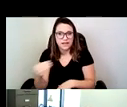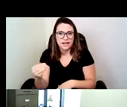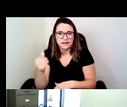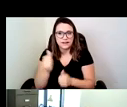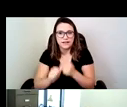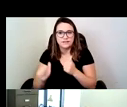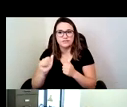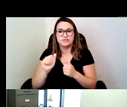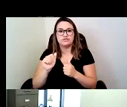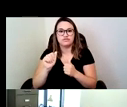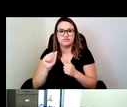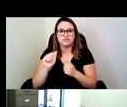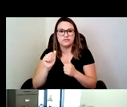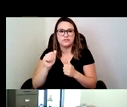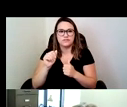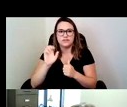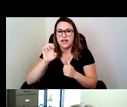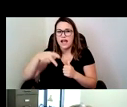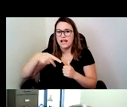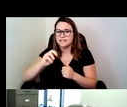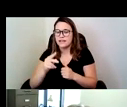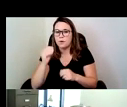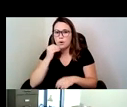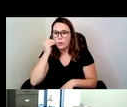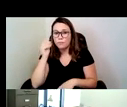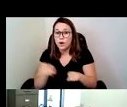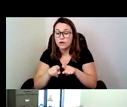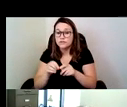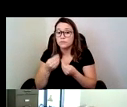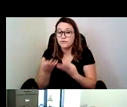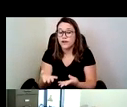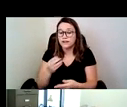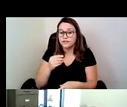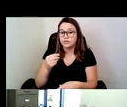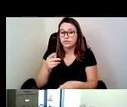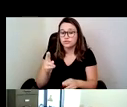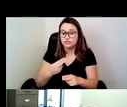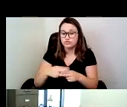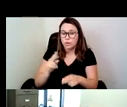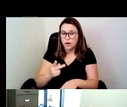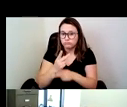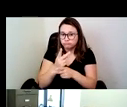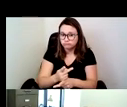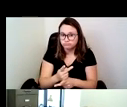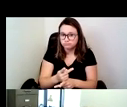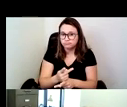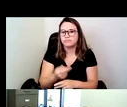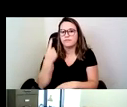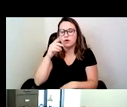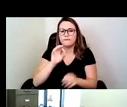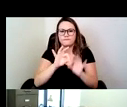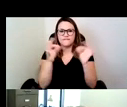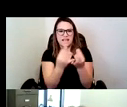EISEP client. We also provide short-term respite to family caregivers who need some time to